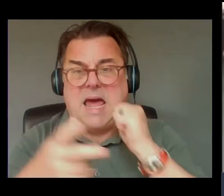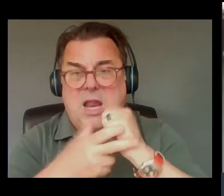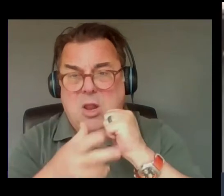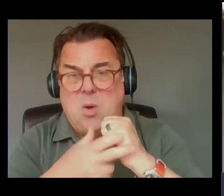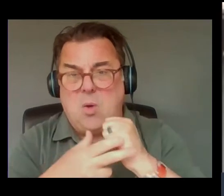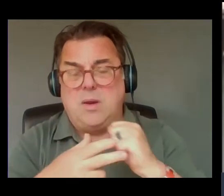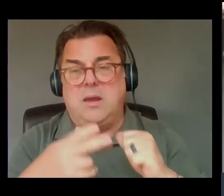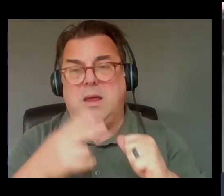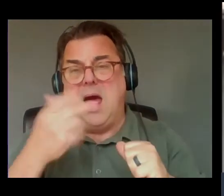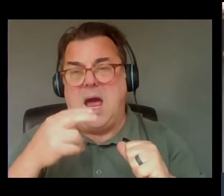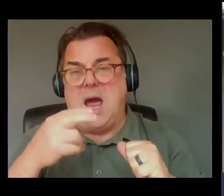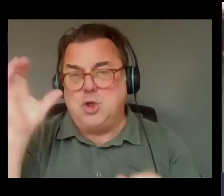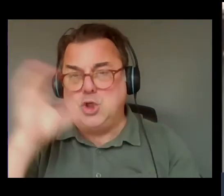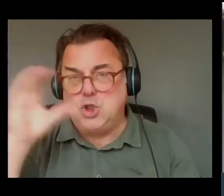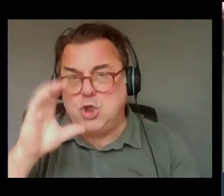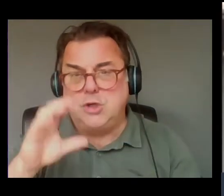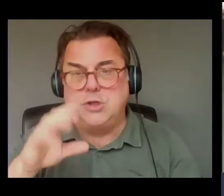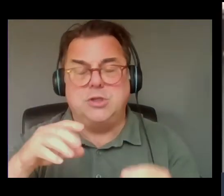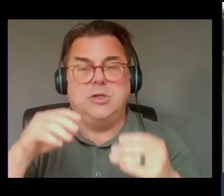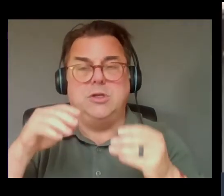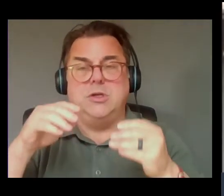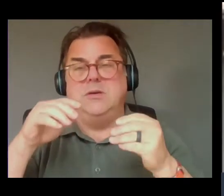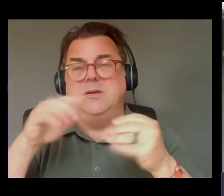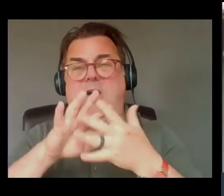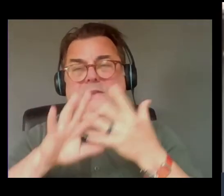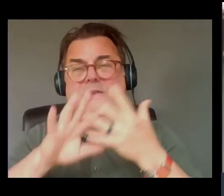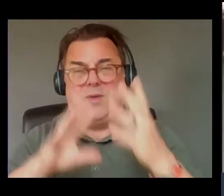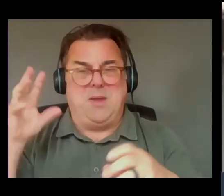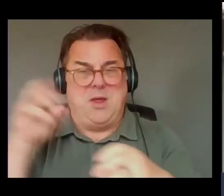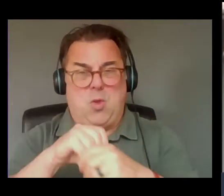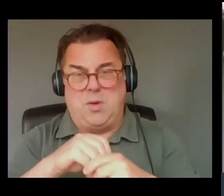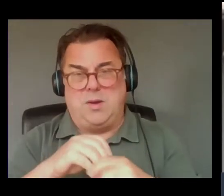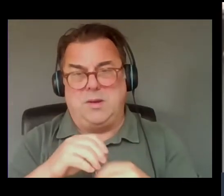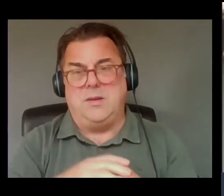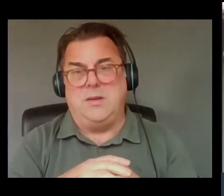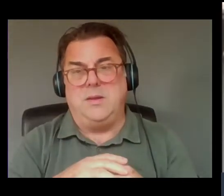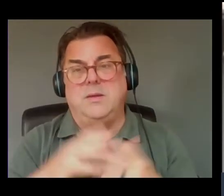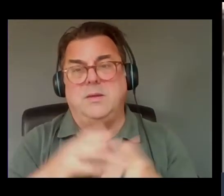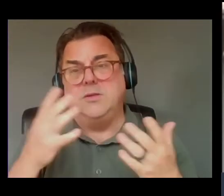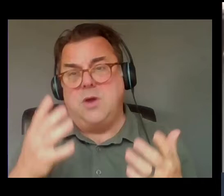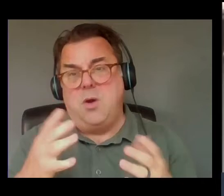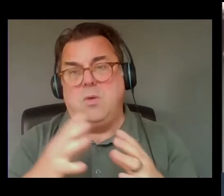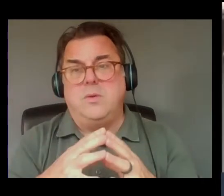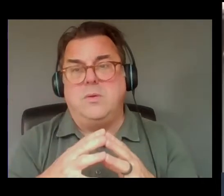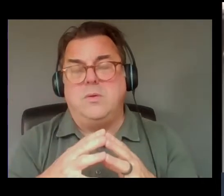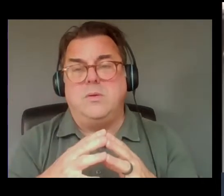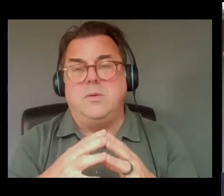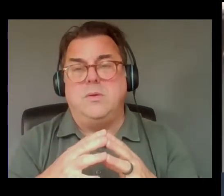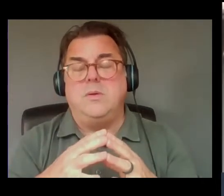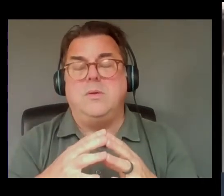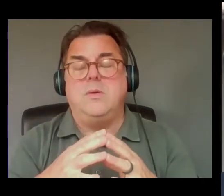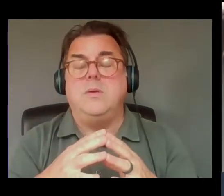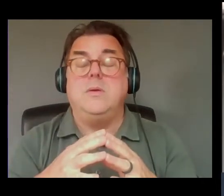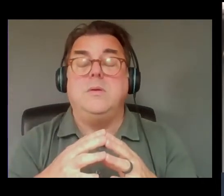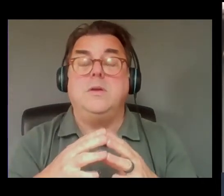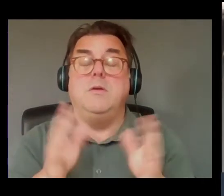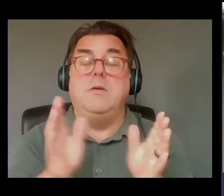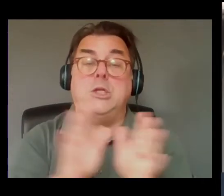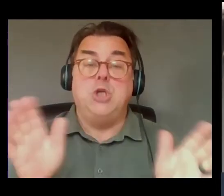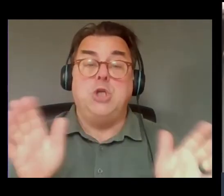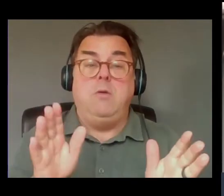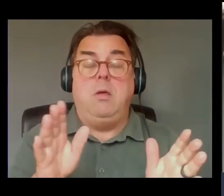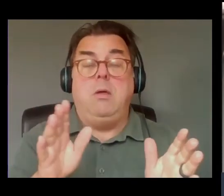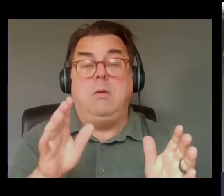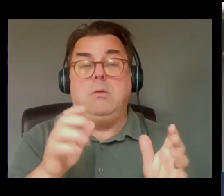search, stream processing, graph processing, and so on. So the generality means that you can